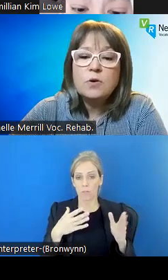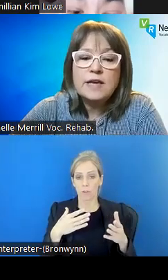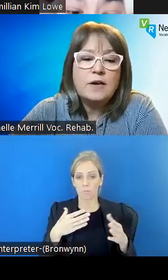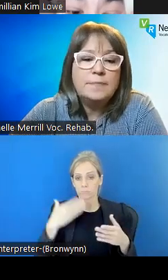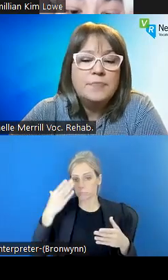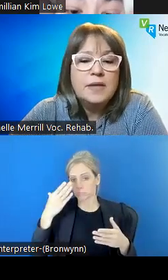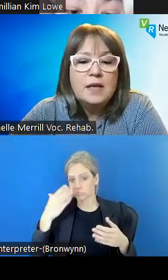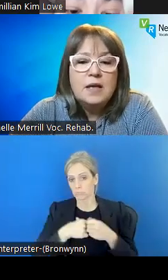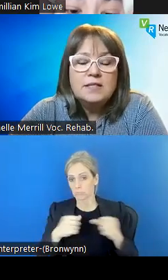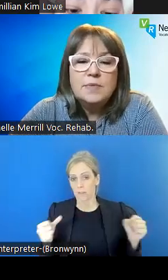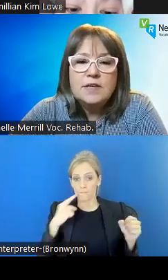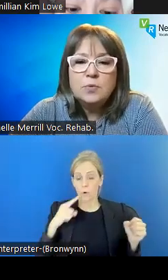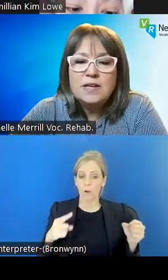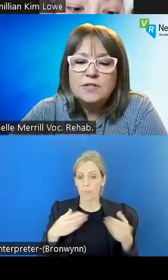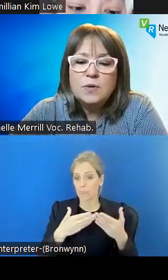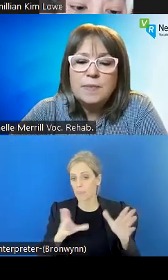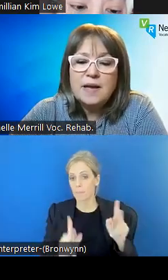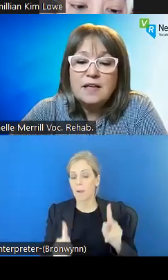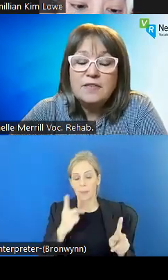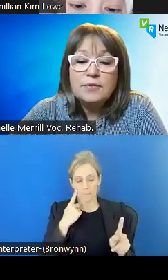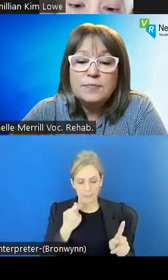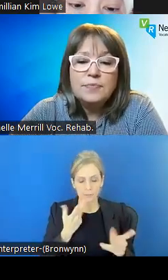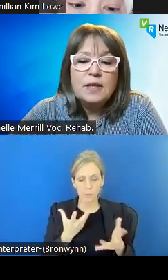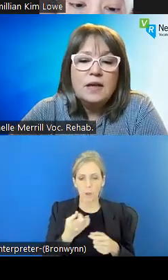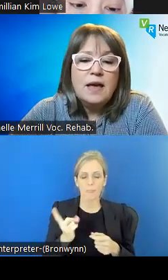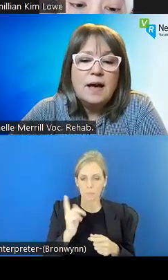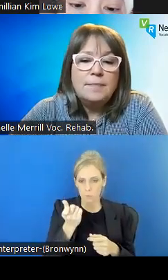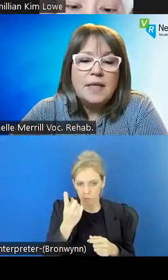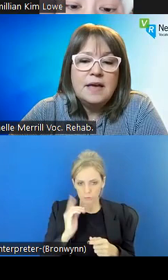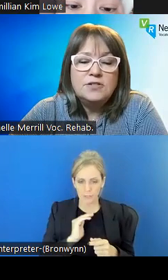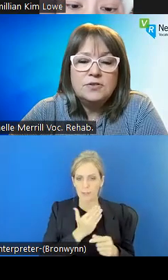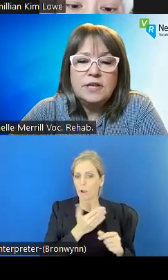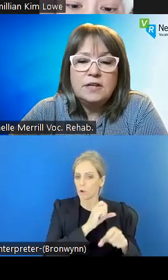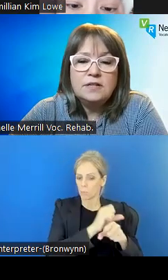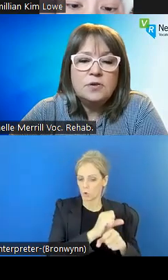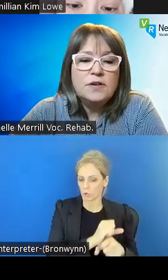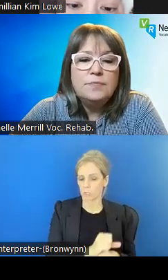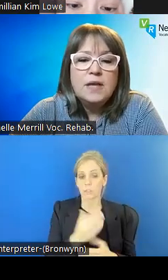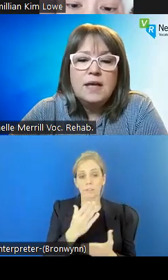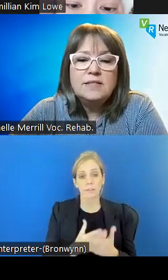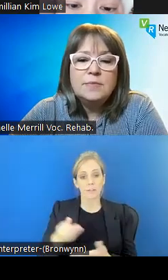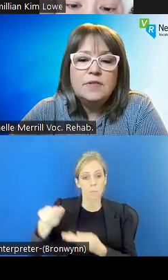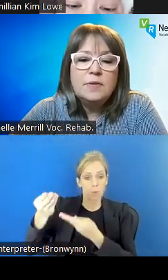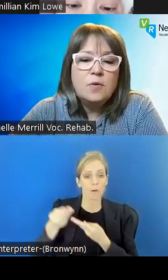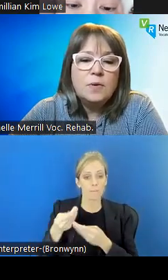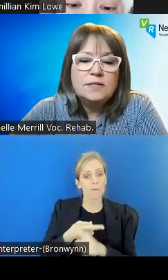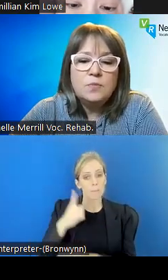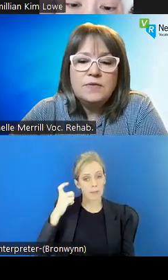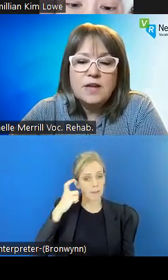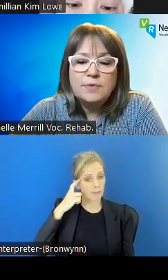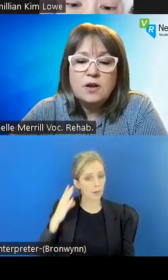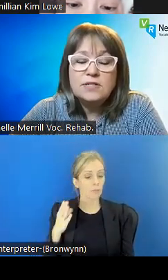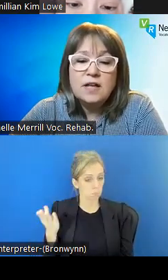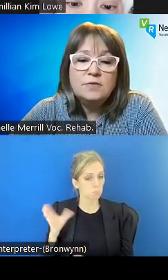what we're working on. Some of these were given to us by the governor, and that is certainly in his purview. And some of them are ones that